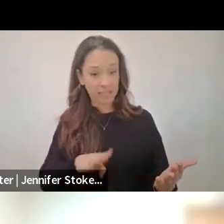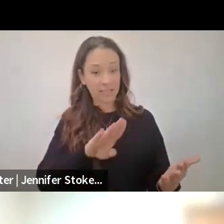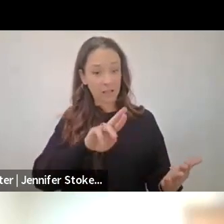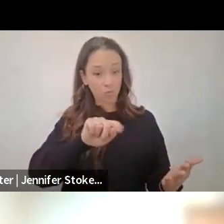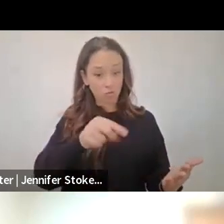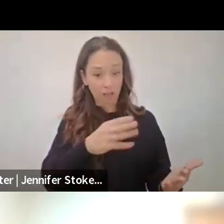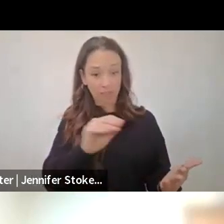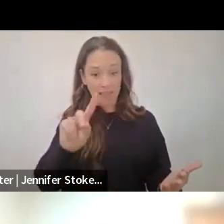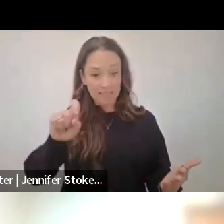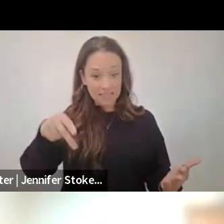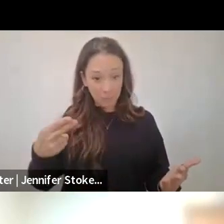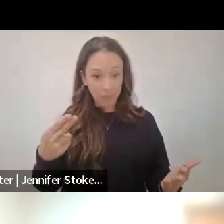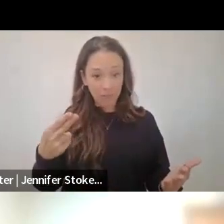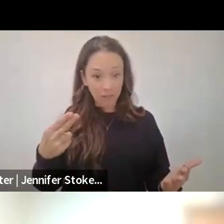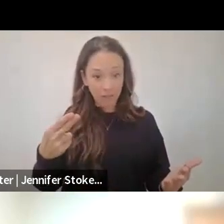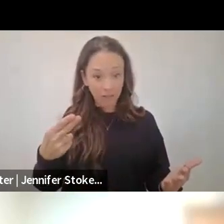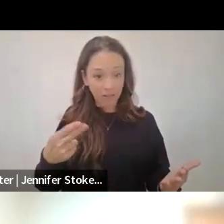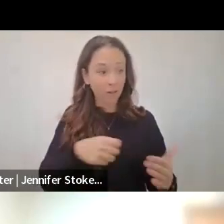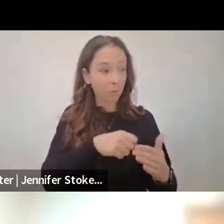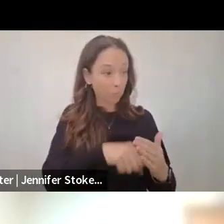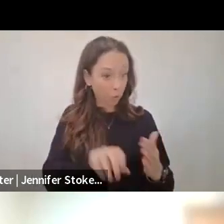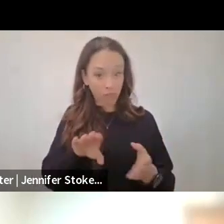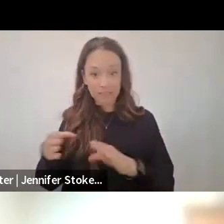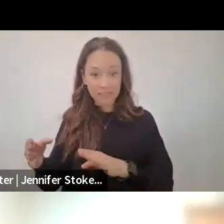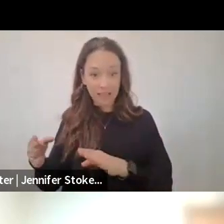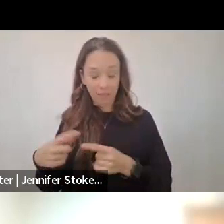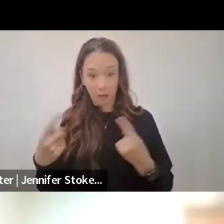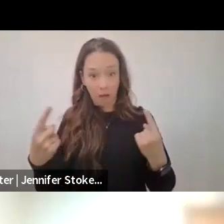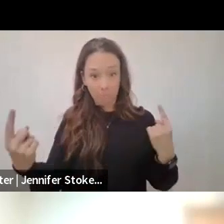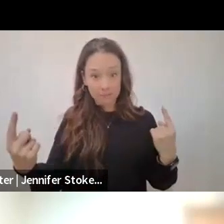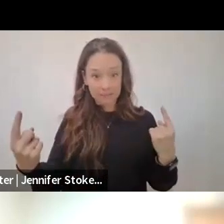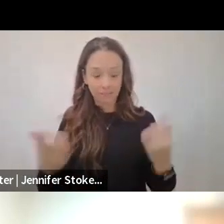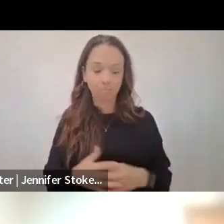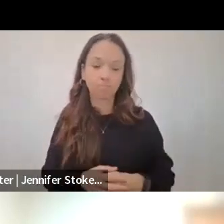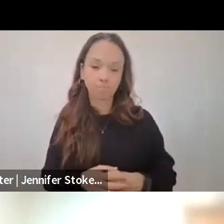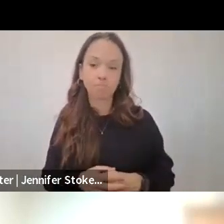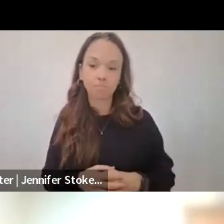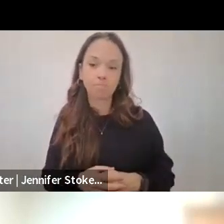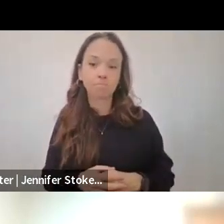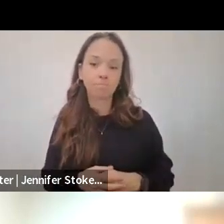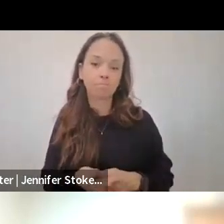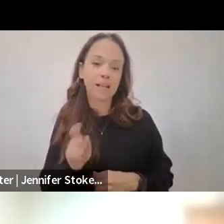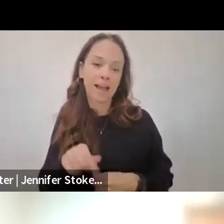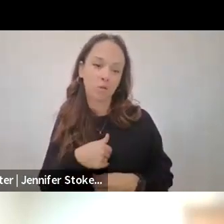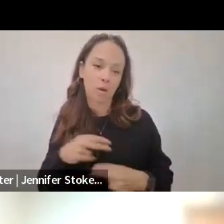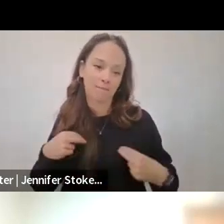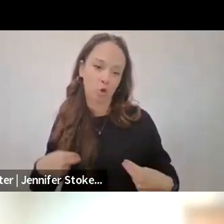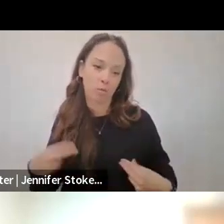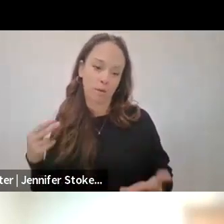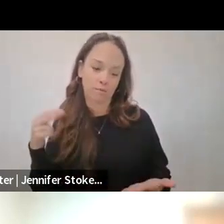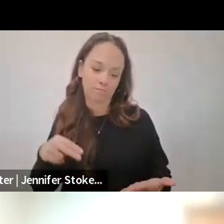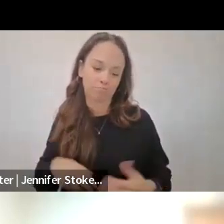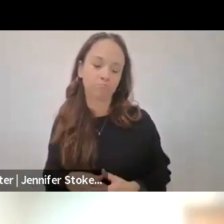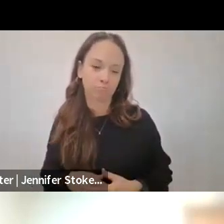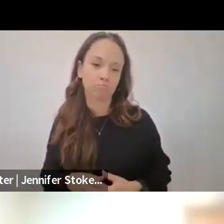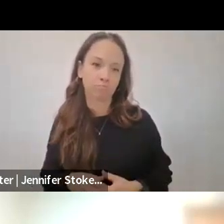are night and day. So it's, we have to have those human eyes, because